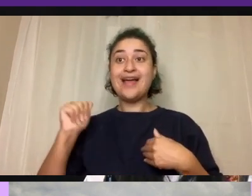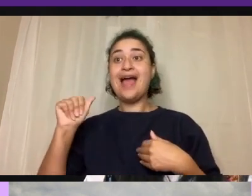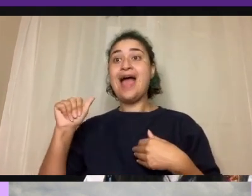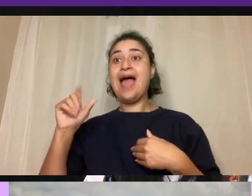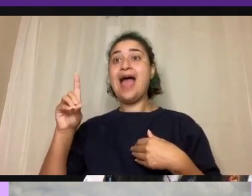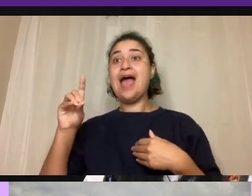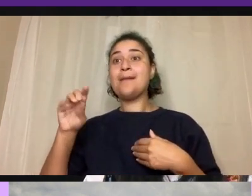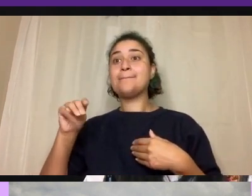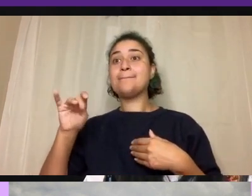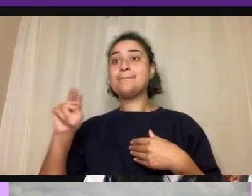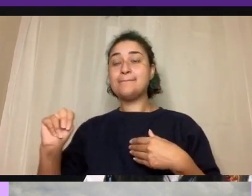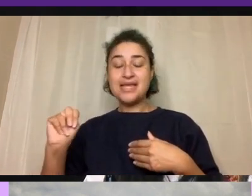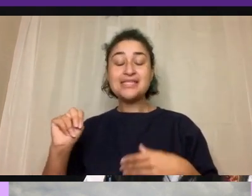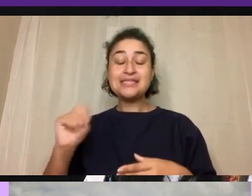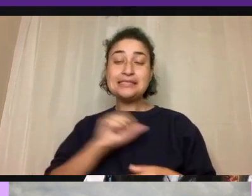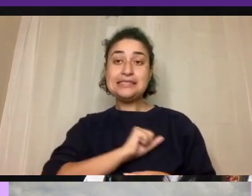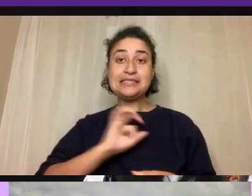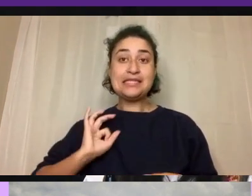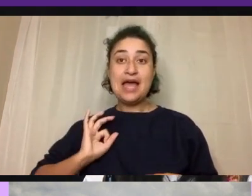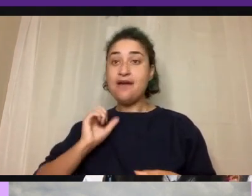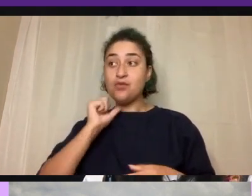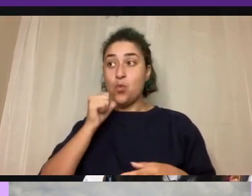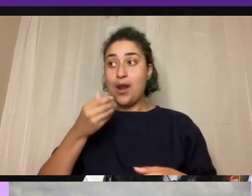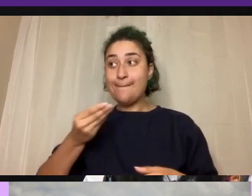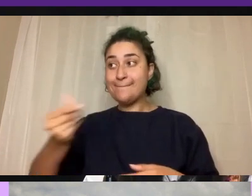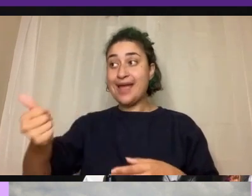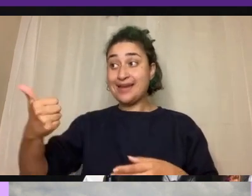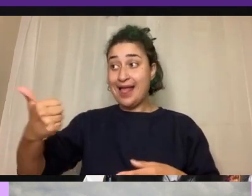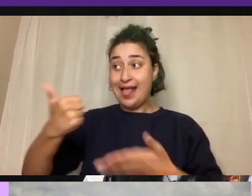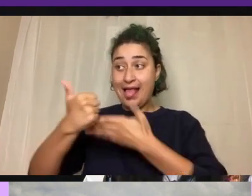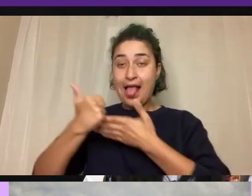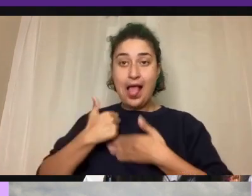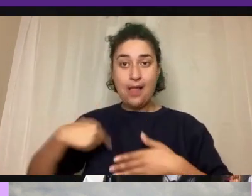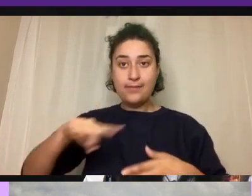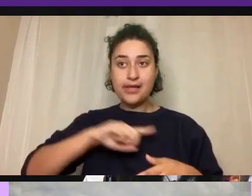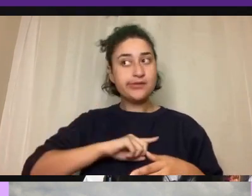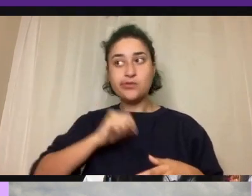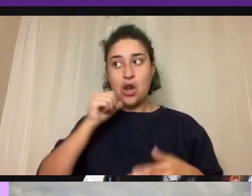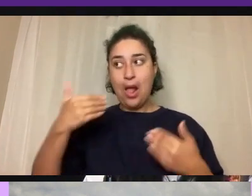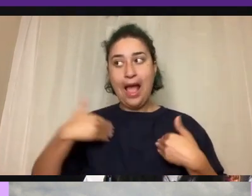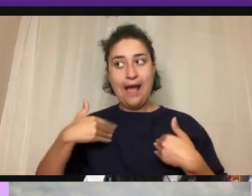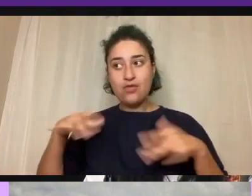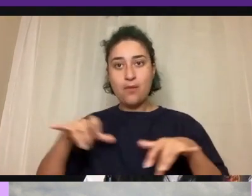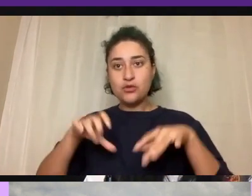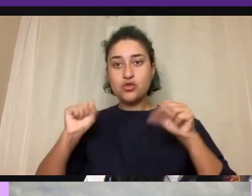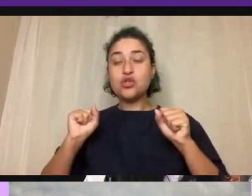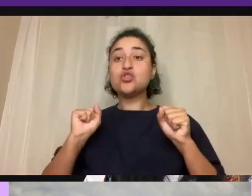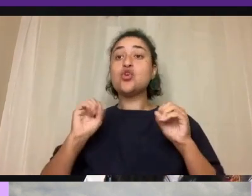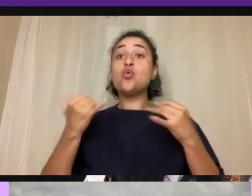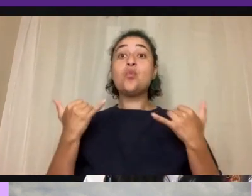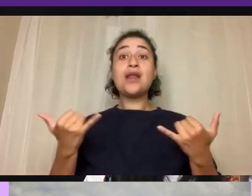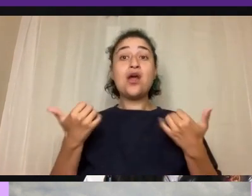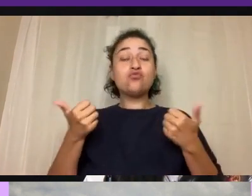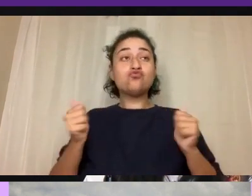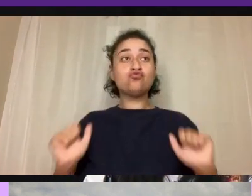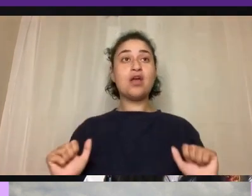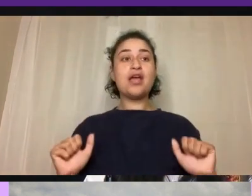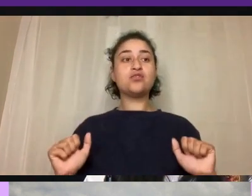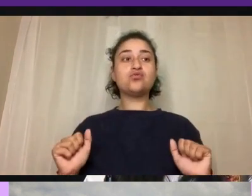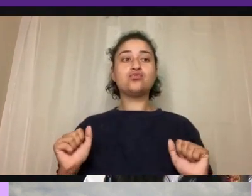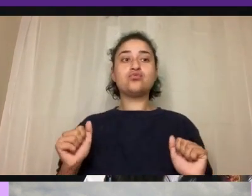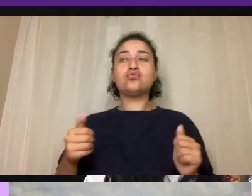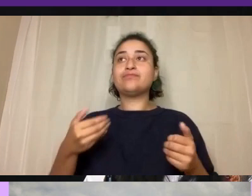should be helping us. So we're kind of at low capacity and have the opportunity then to also give resources to